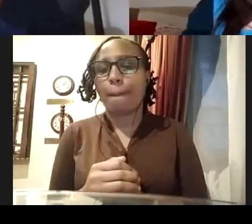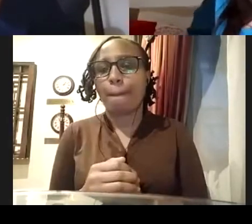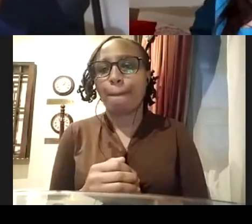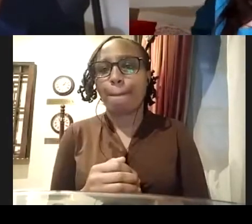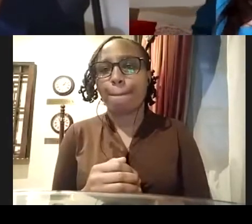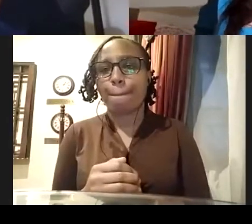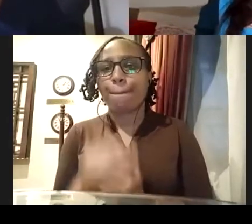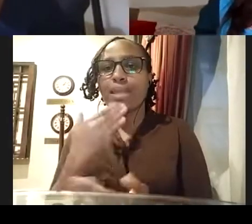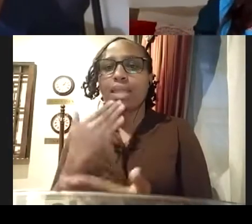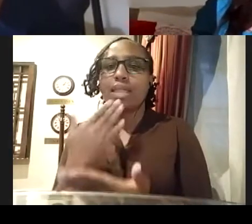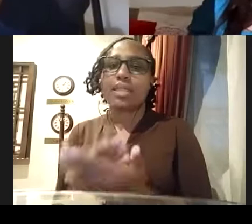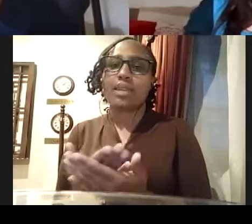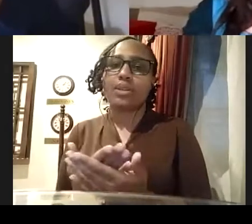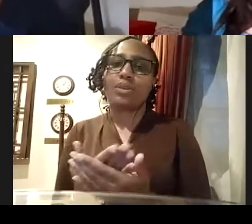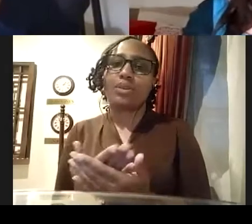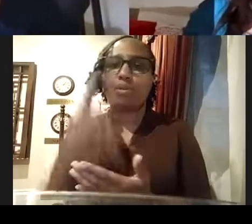Thank you. What an amazing answer.